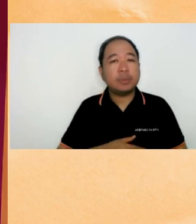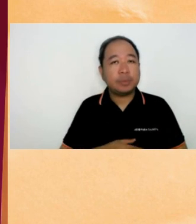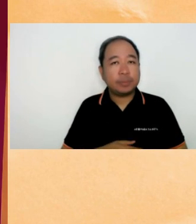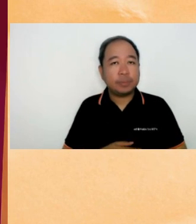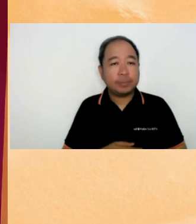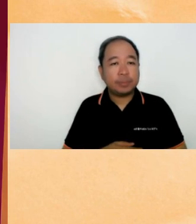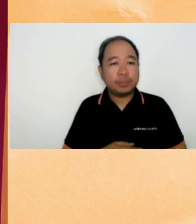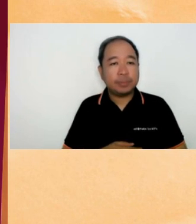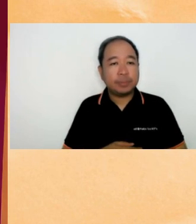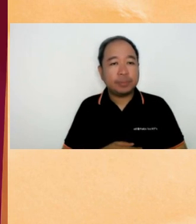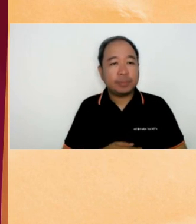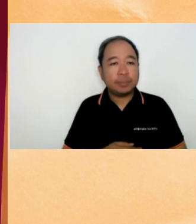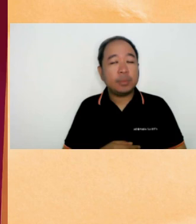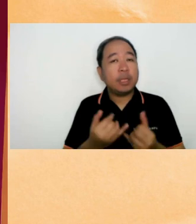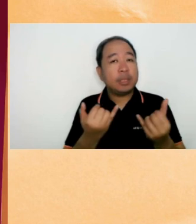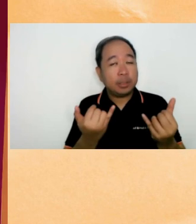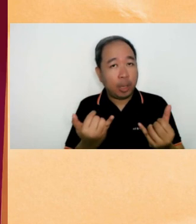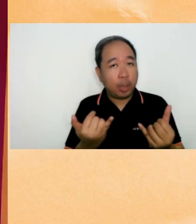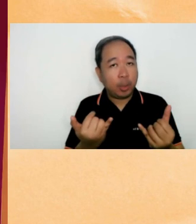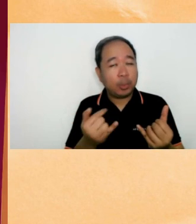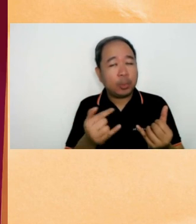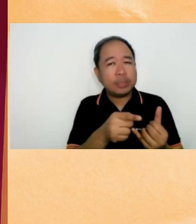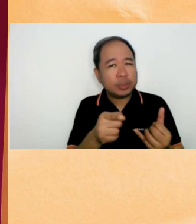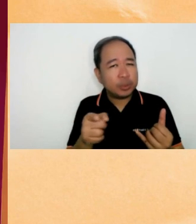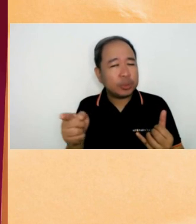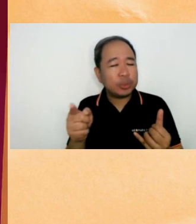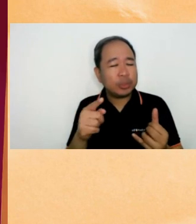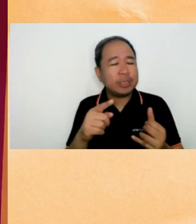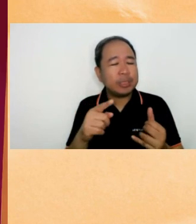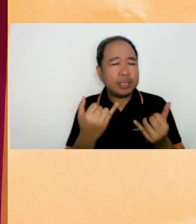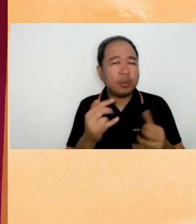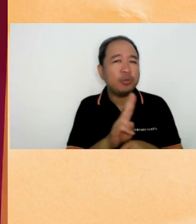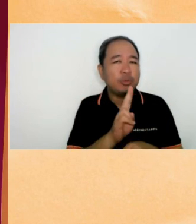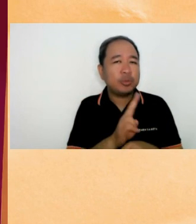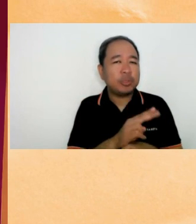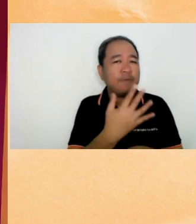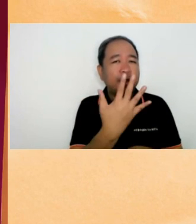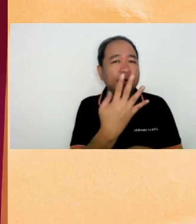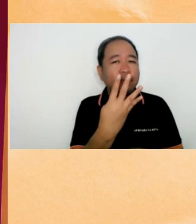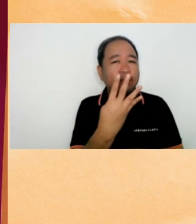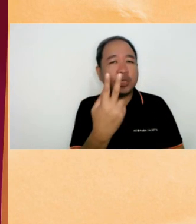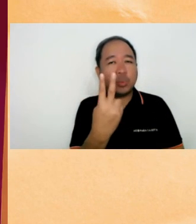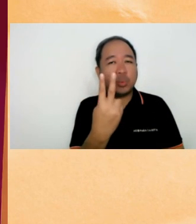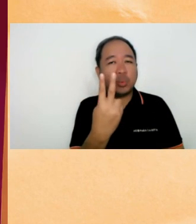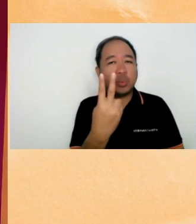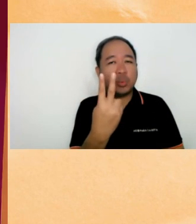Now, let's engage your senses using the 5-4-3-2-1 method.